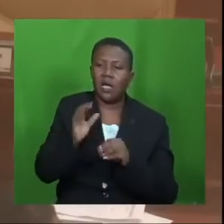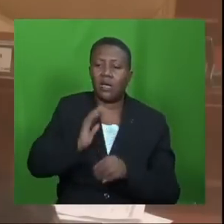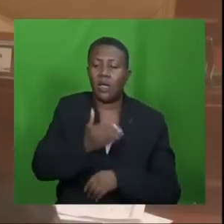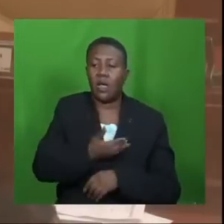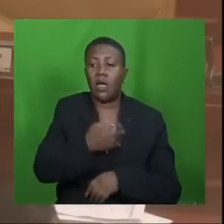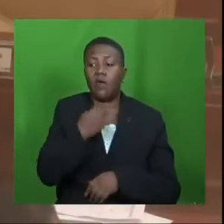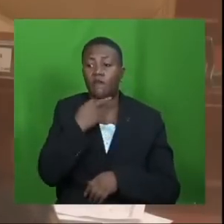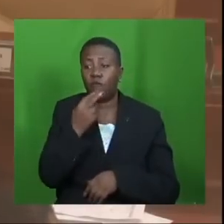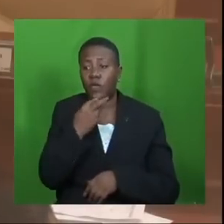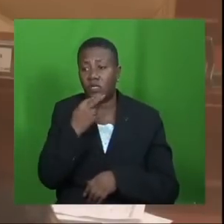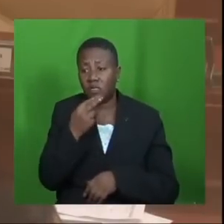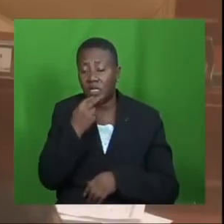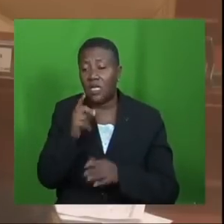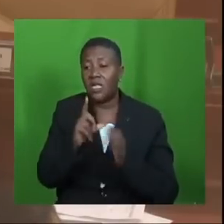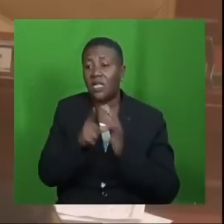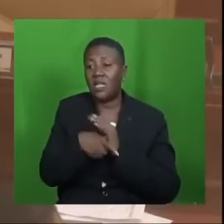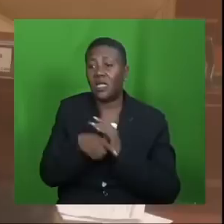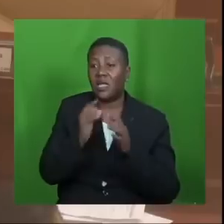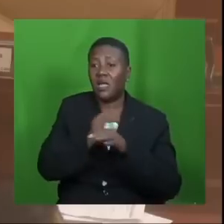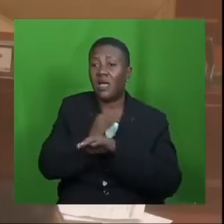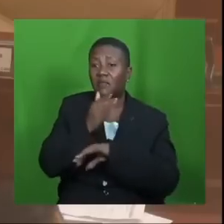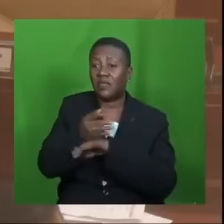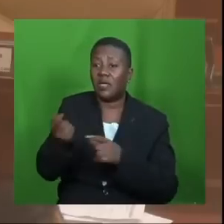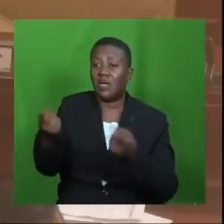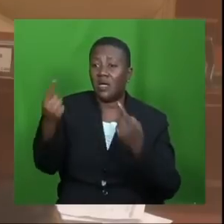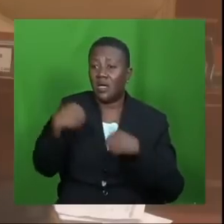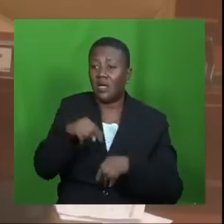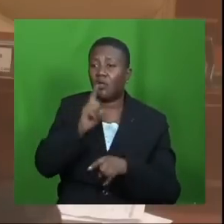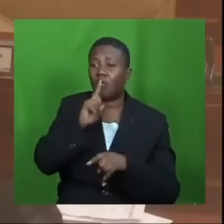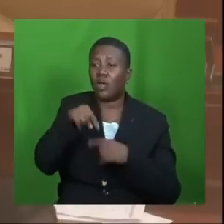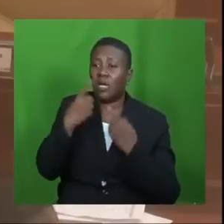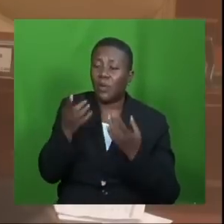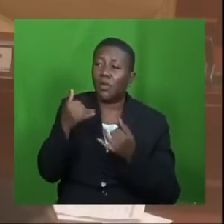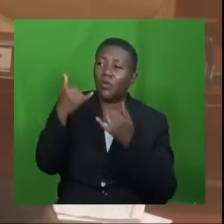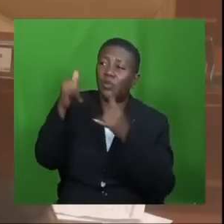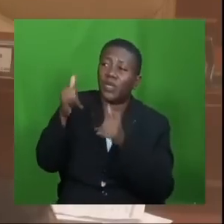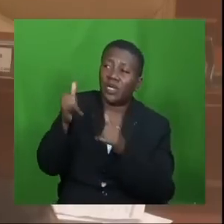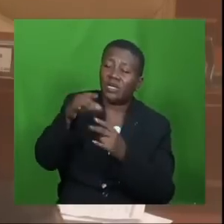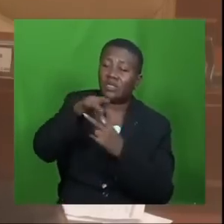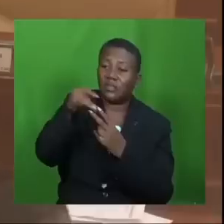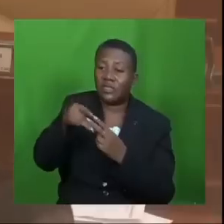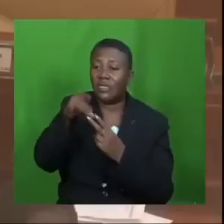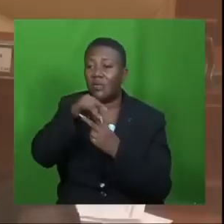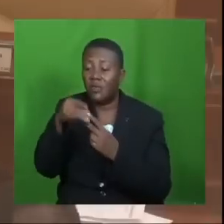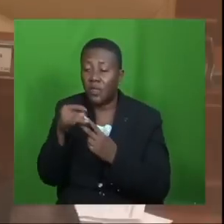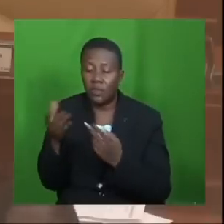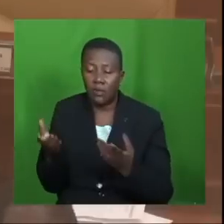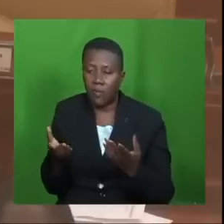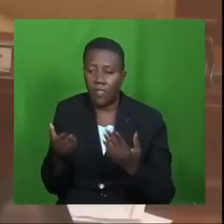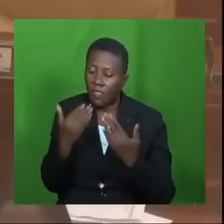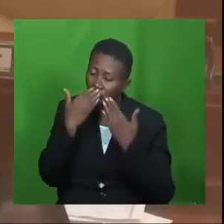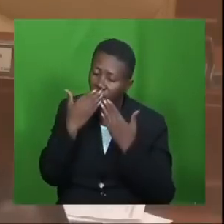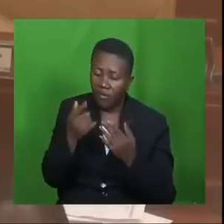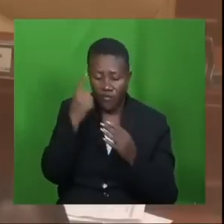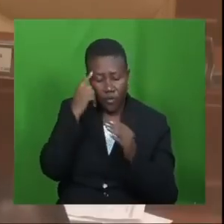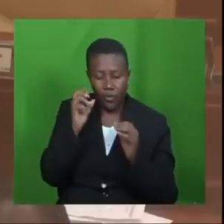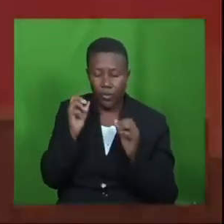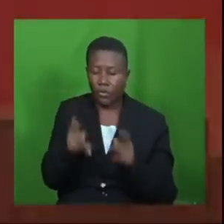always talking about player selection and interference from the GFA. Thank you very much, Mr. Speaker, for this opportunity.